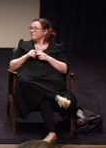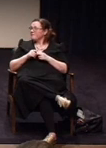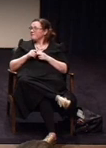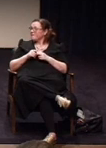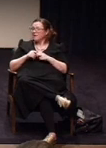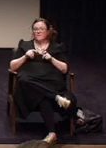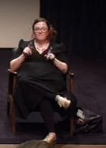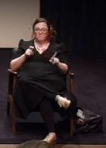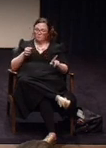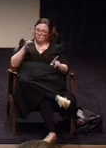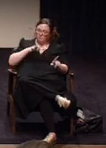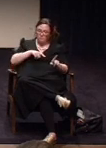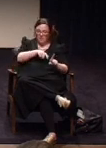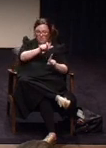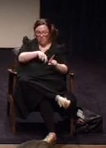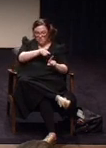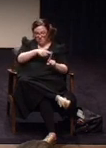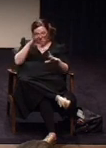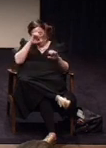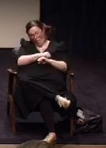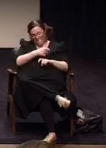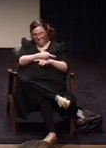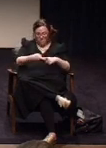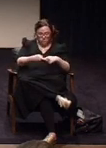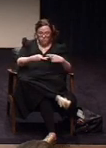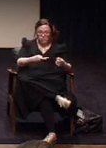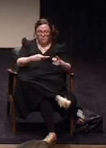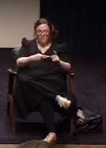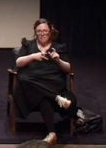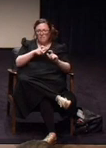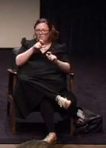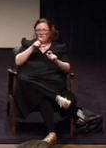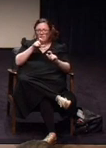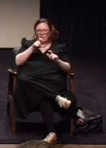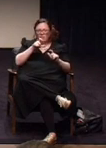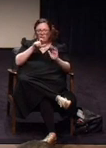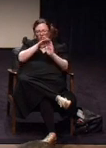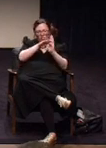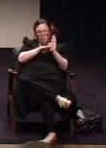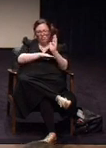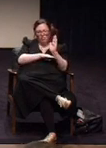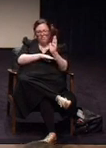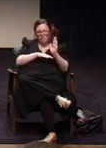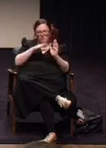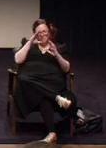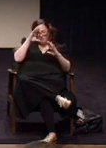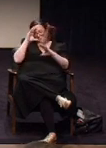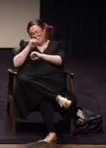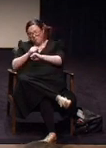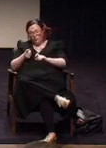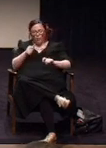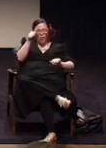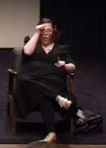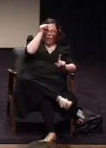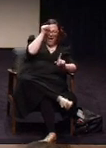Level of consciousness. I don't remember what these letters stand for. I'm not a call taker anymore, but this will